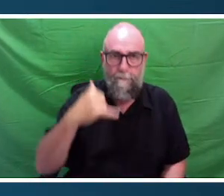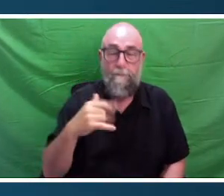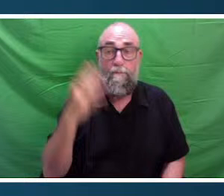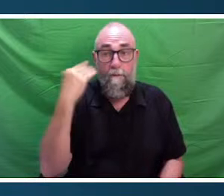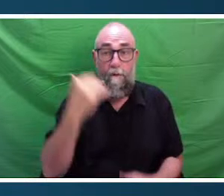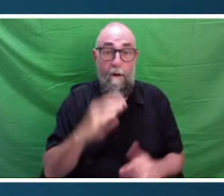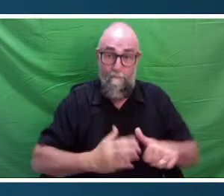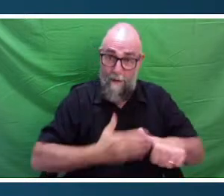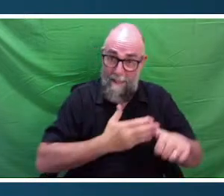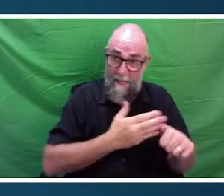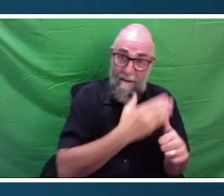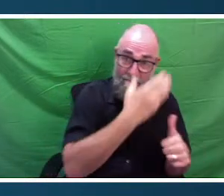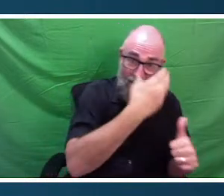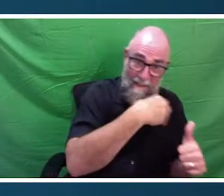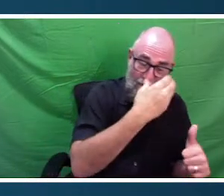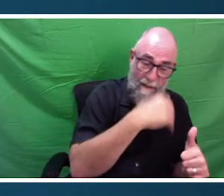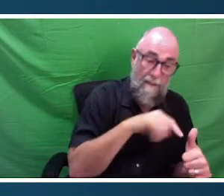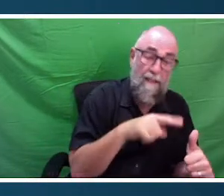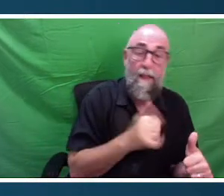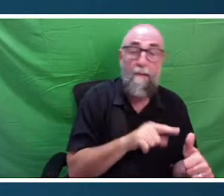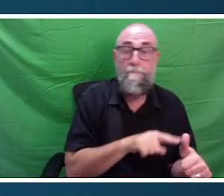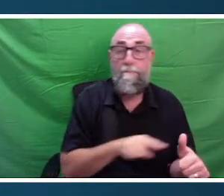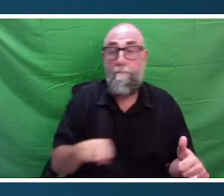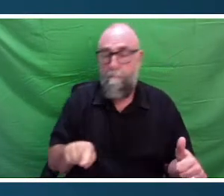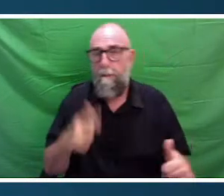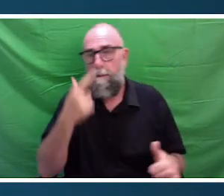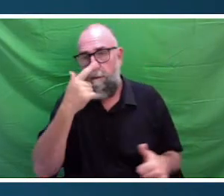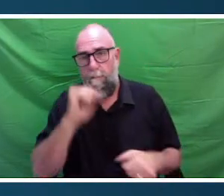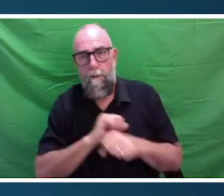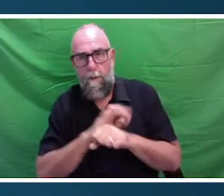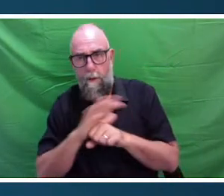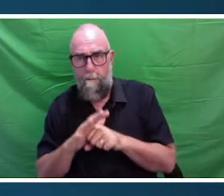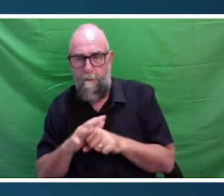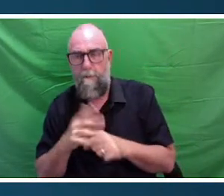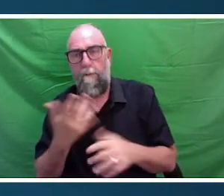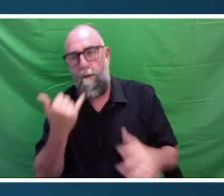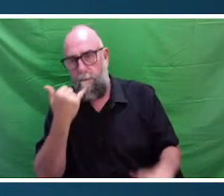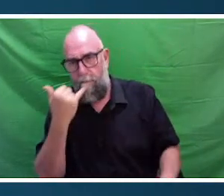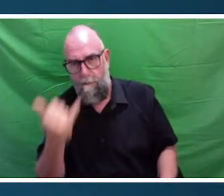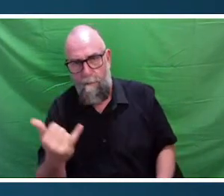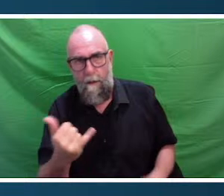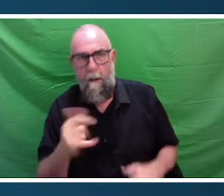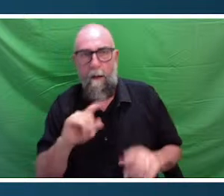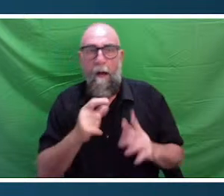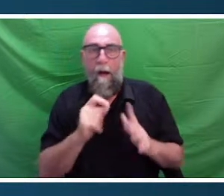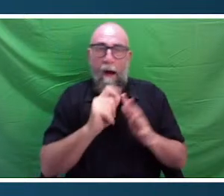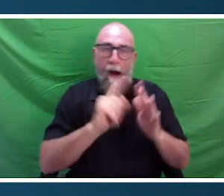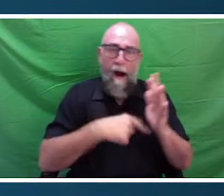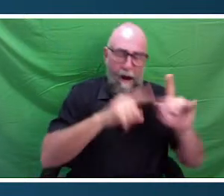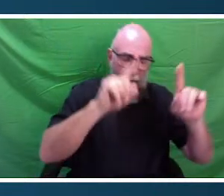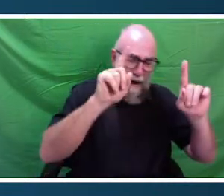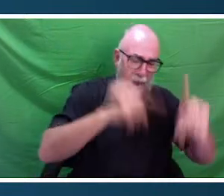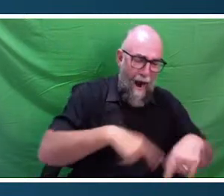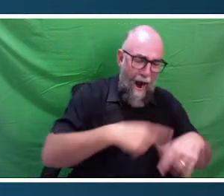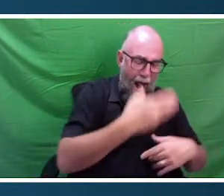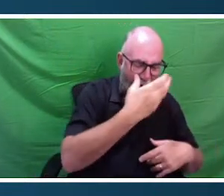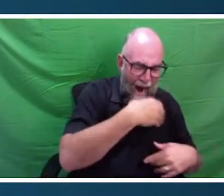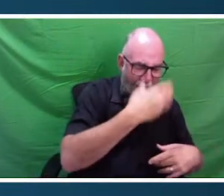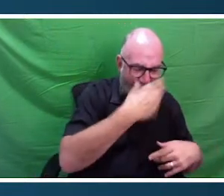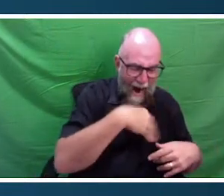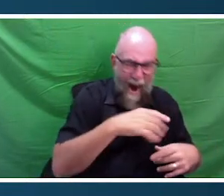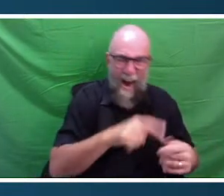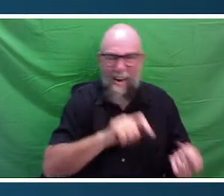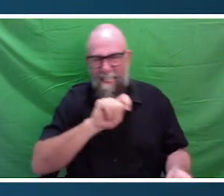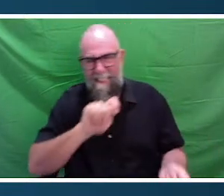to online for largely health and security reasons. But the whole project started face-to-face. So the Tonga questionnaire is a little bit longer. This was